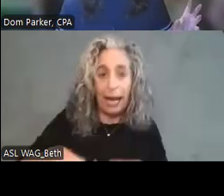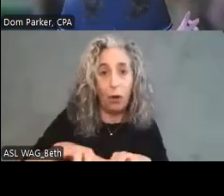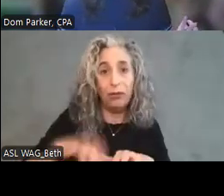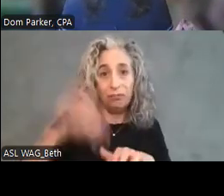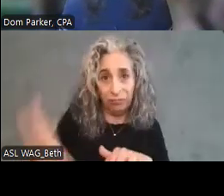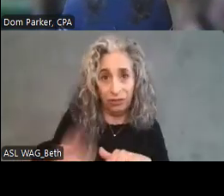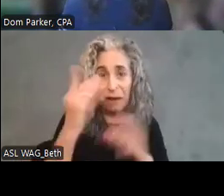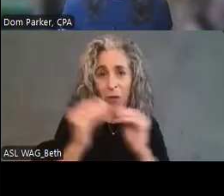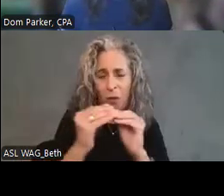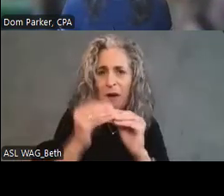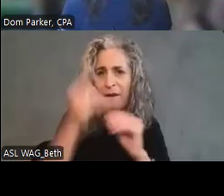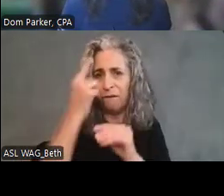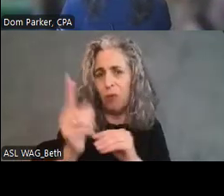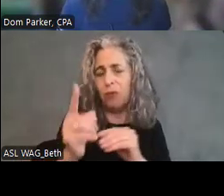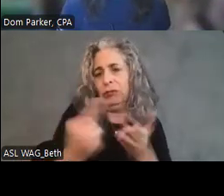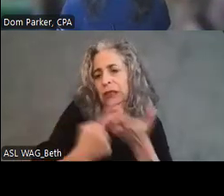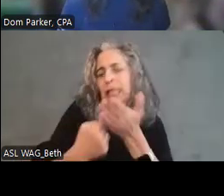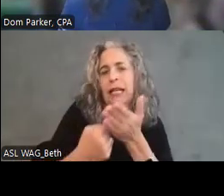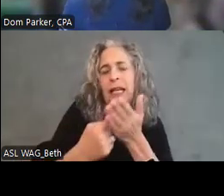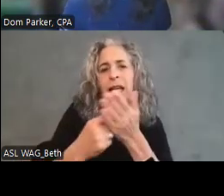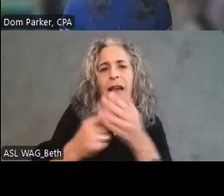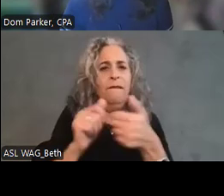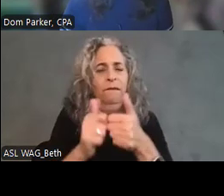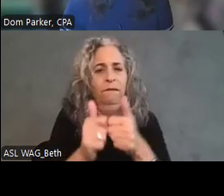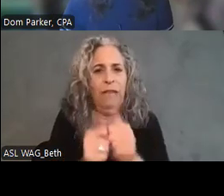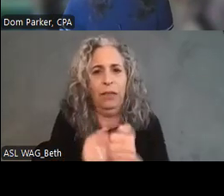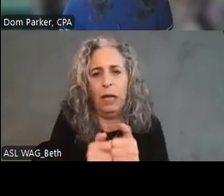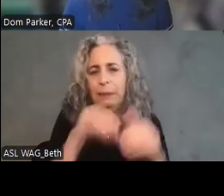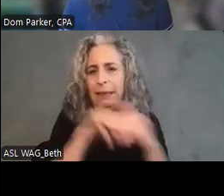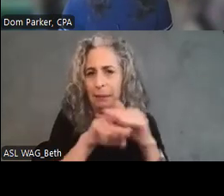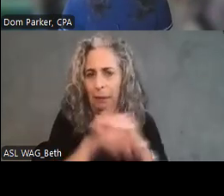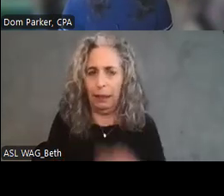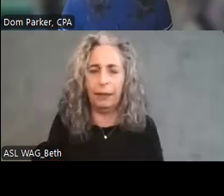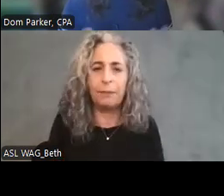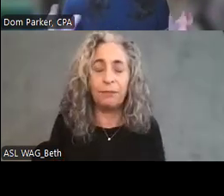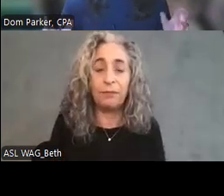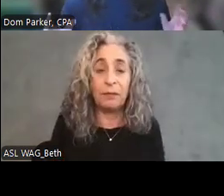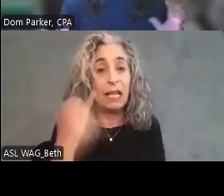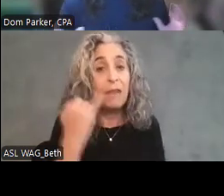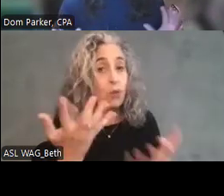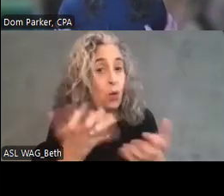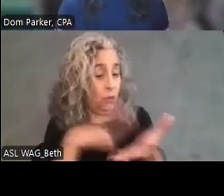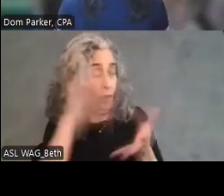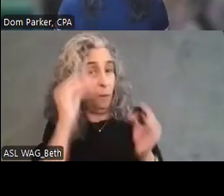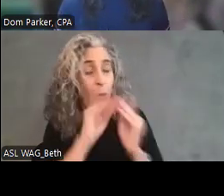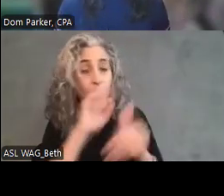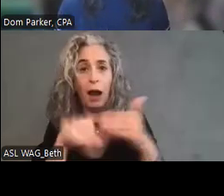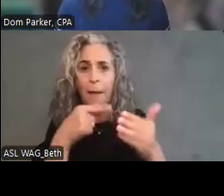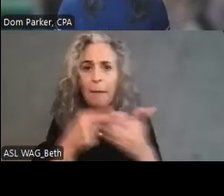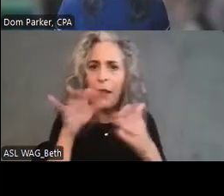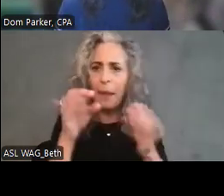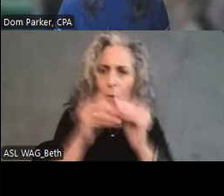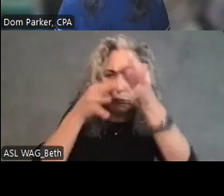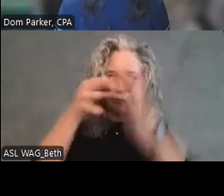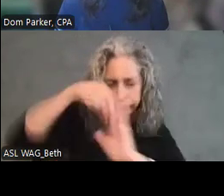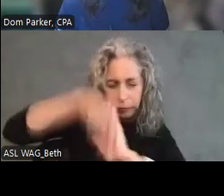it comes to talking about video game accessibility. If you'd love to learn more about them in a bit more detail,